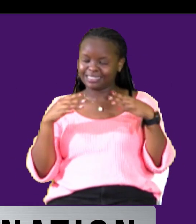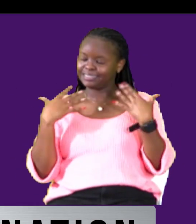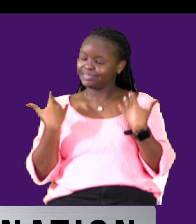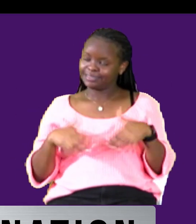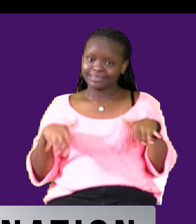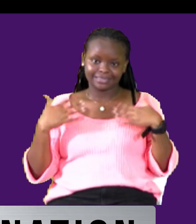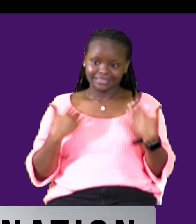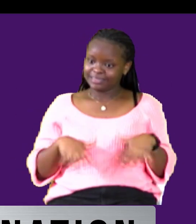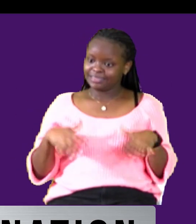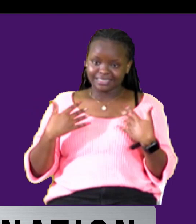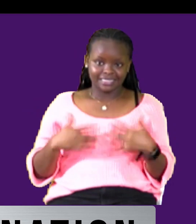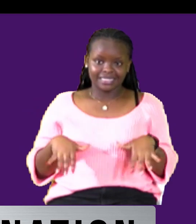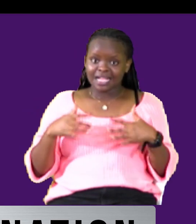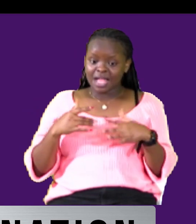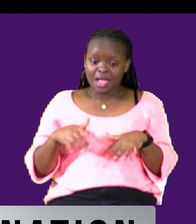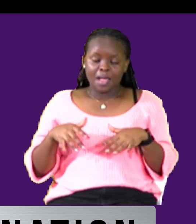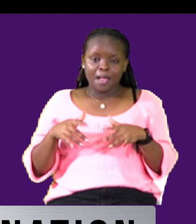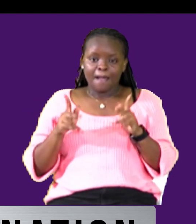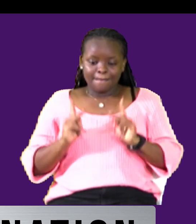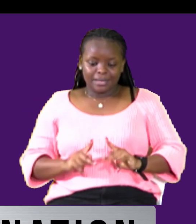Hey, someone has just brought in chapatis.